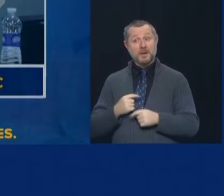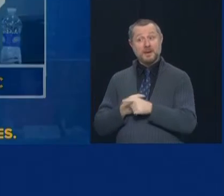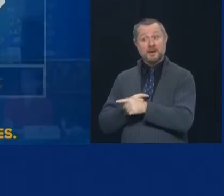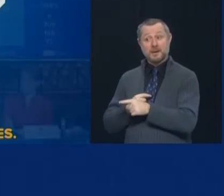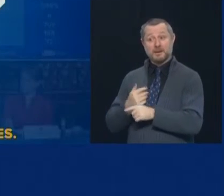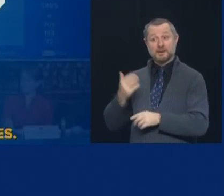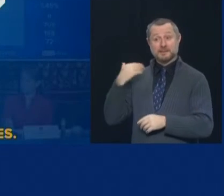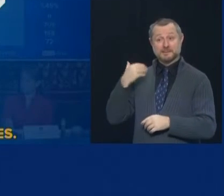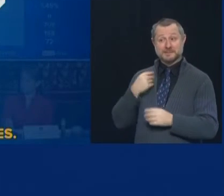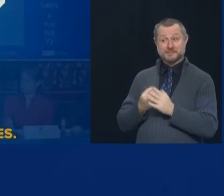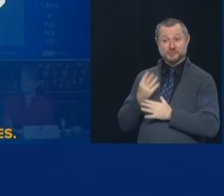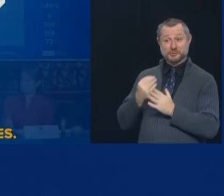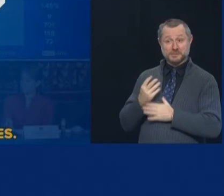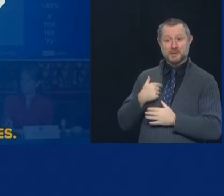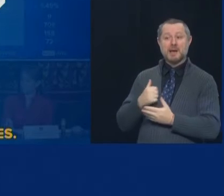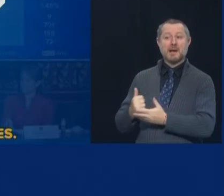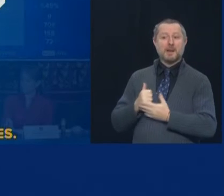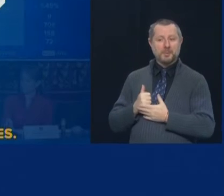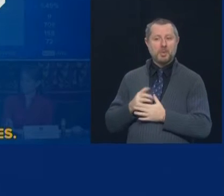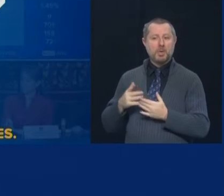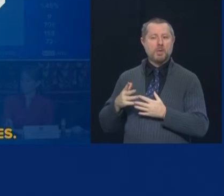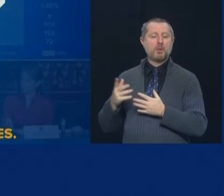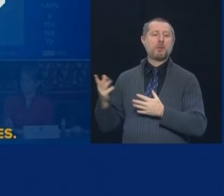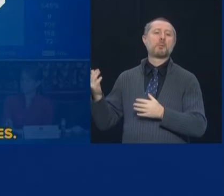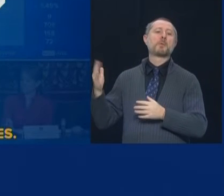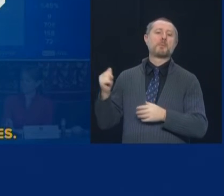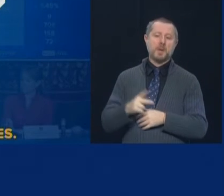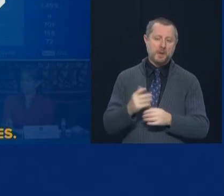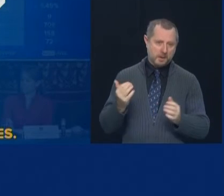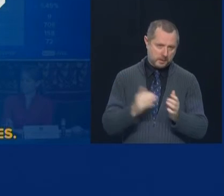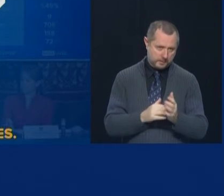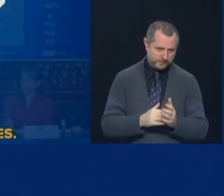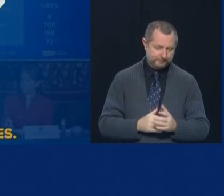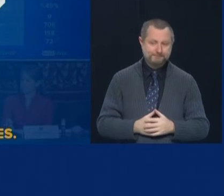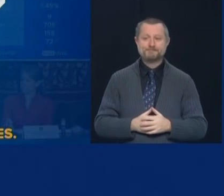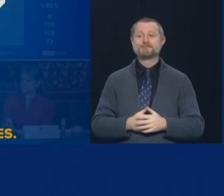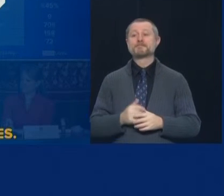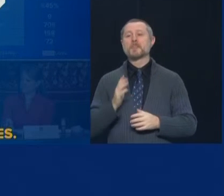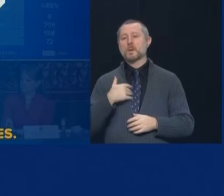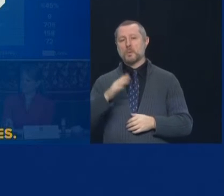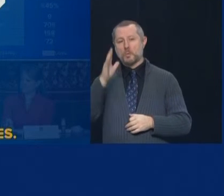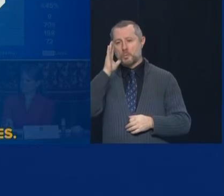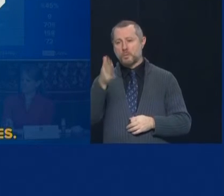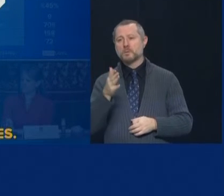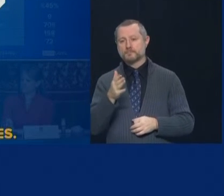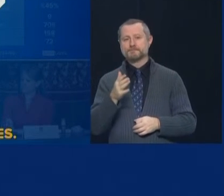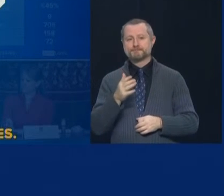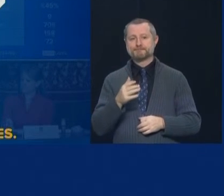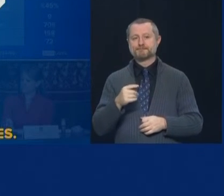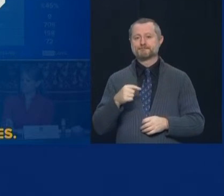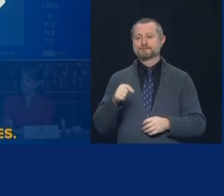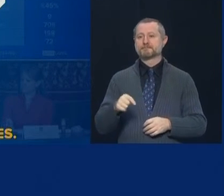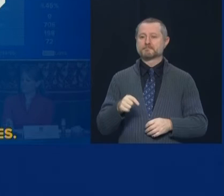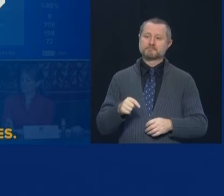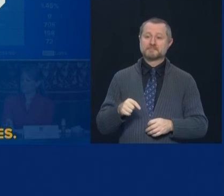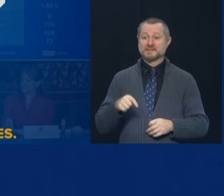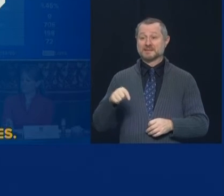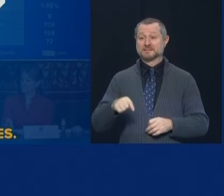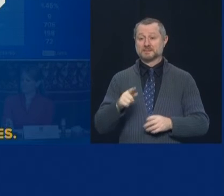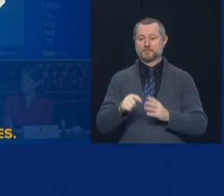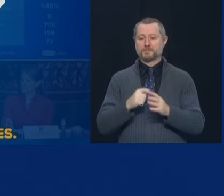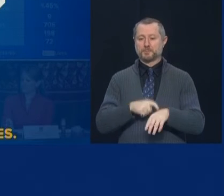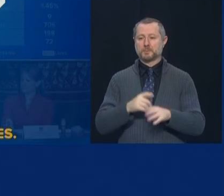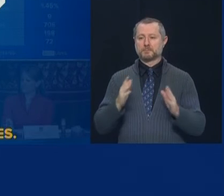thank them for coming back and helping again. We're going to have this is a period where we need the